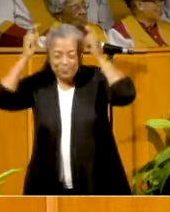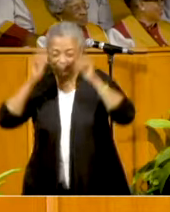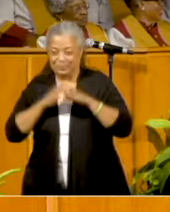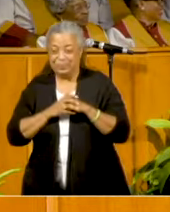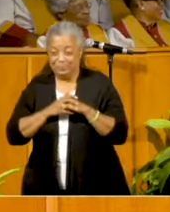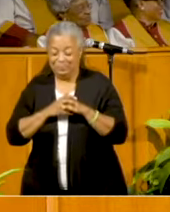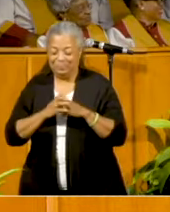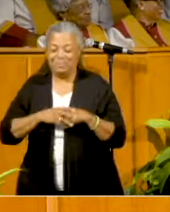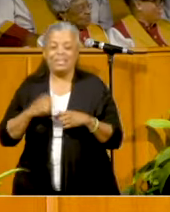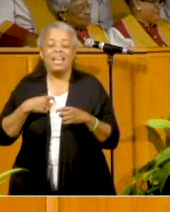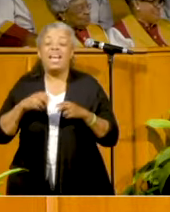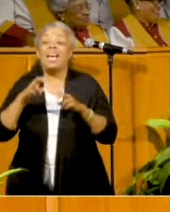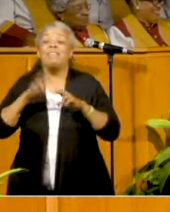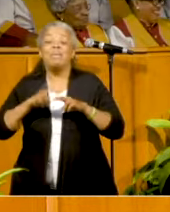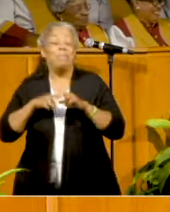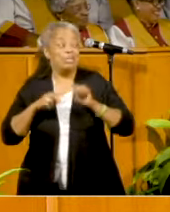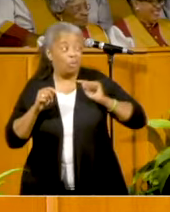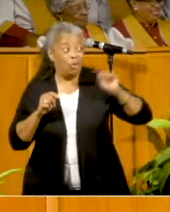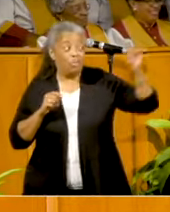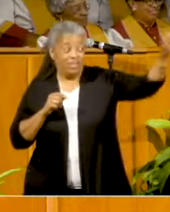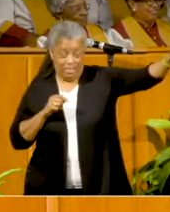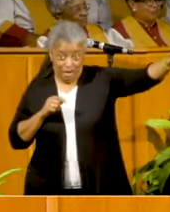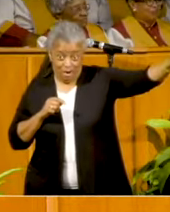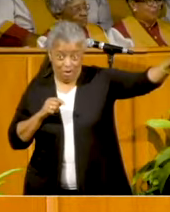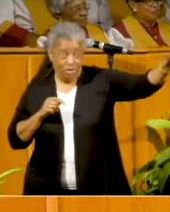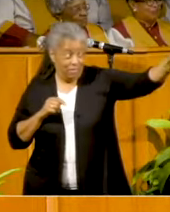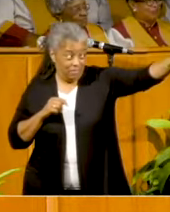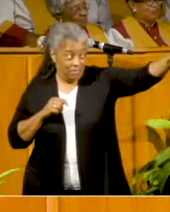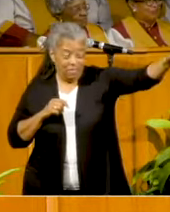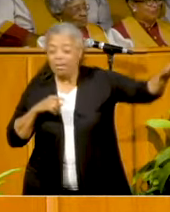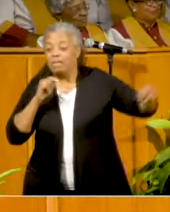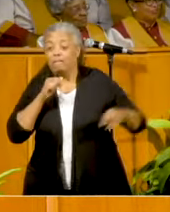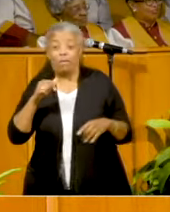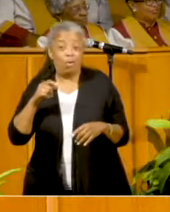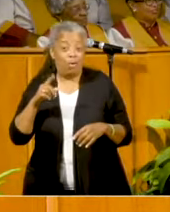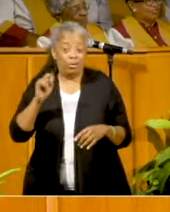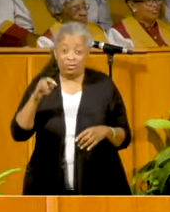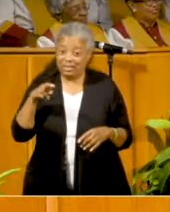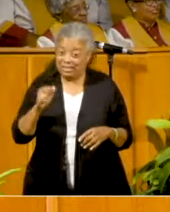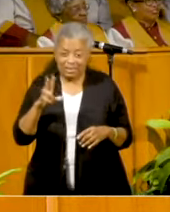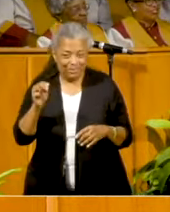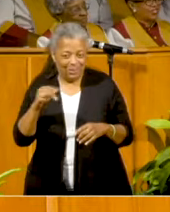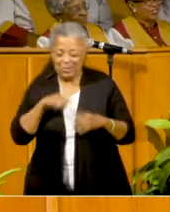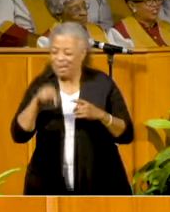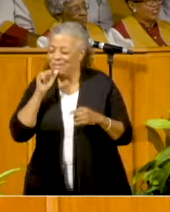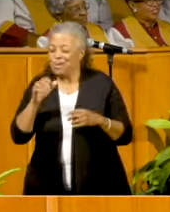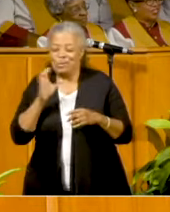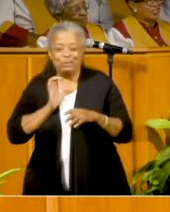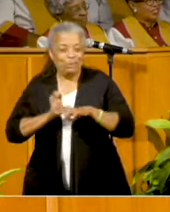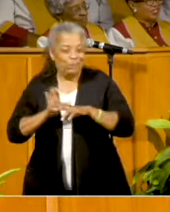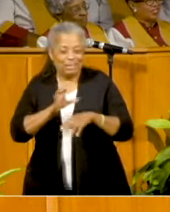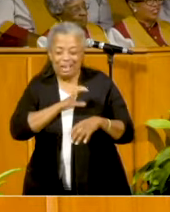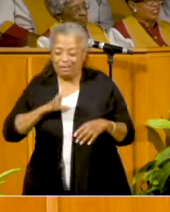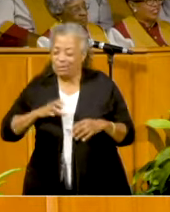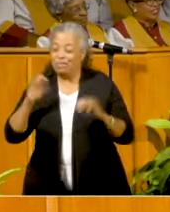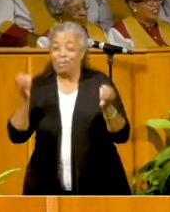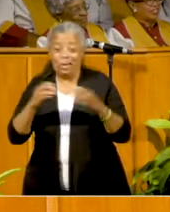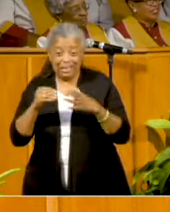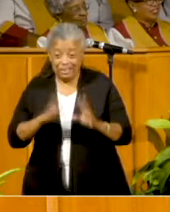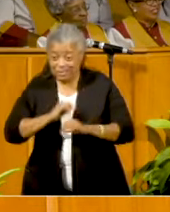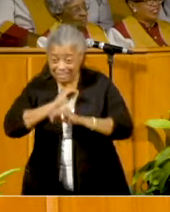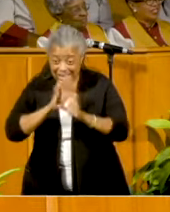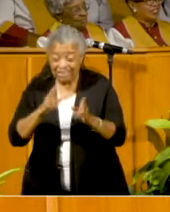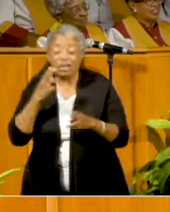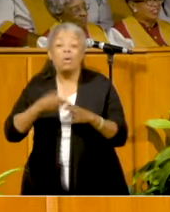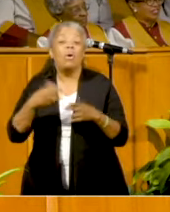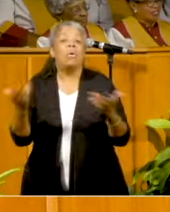And we had a bench over to the left, and that bench right over there, that wasn't for trustees, that bench wasn't for church council, that wasn't for leaders. That was